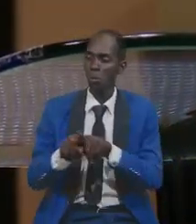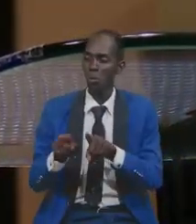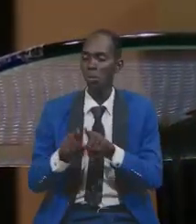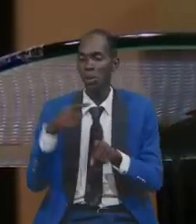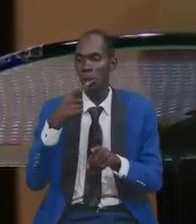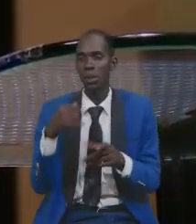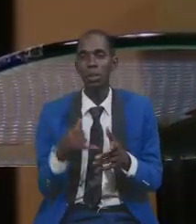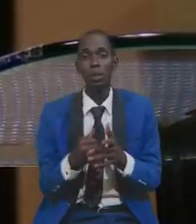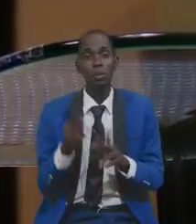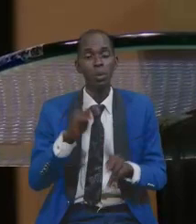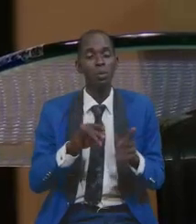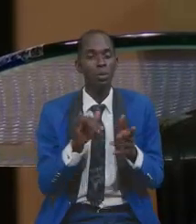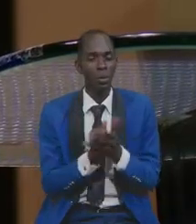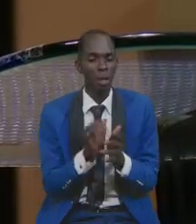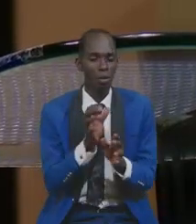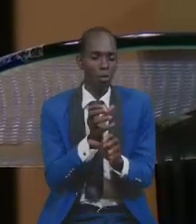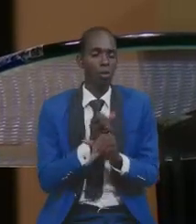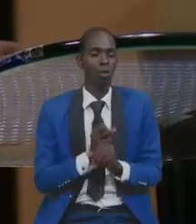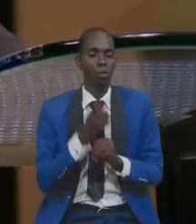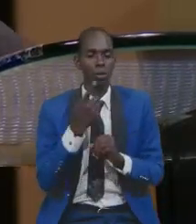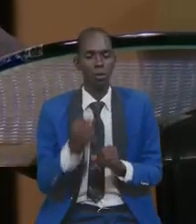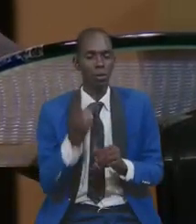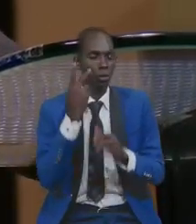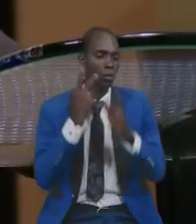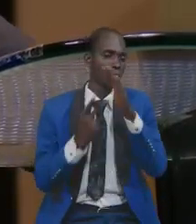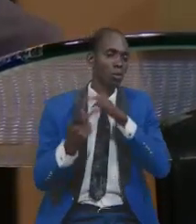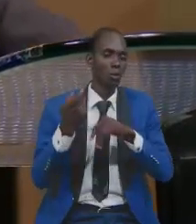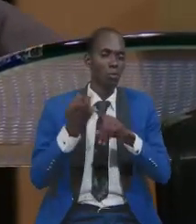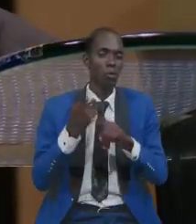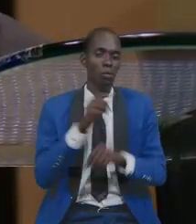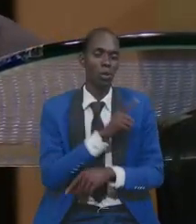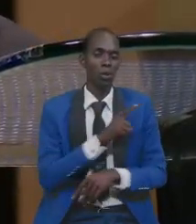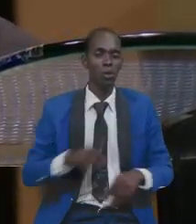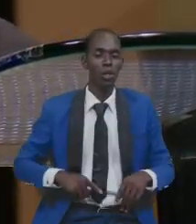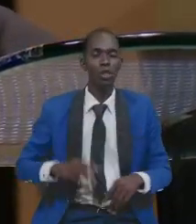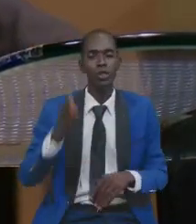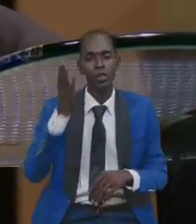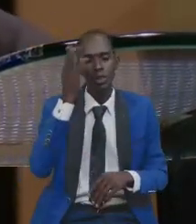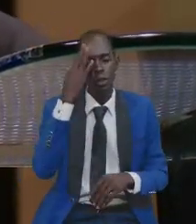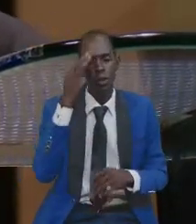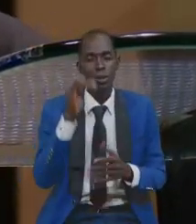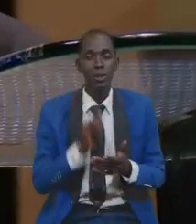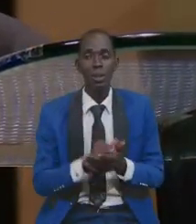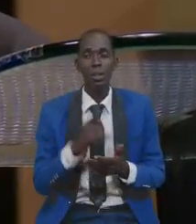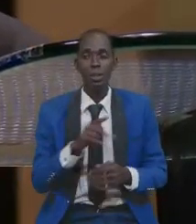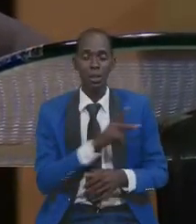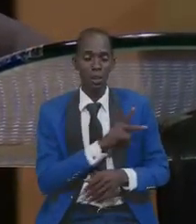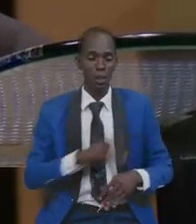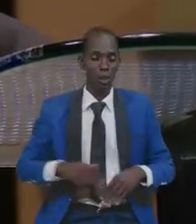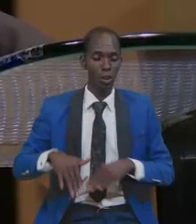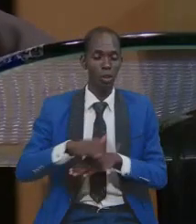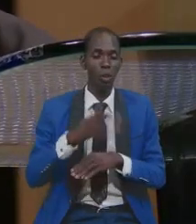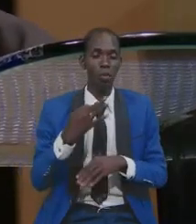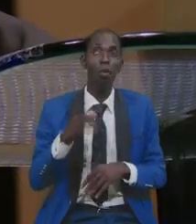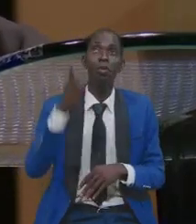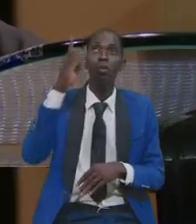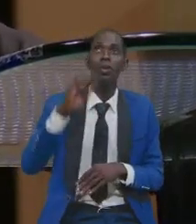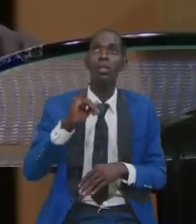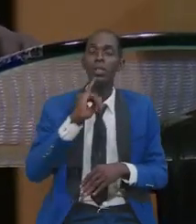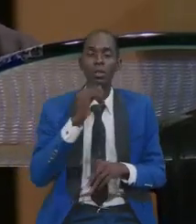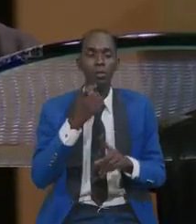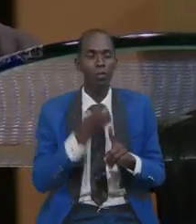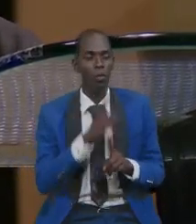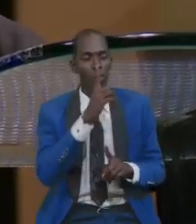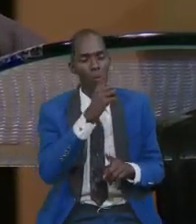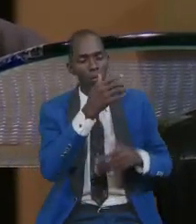that had revelation of the Lord, they knew that the kingdom of God is from generation to generation, his dominion is